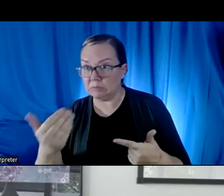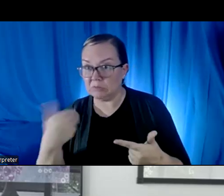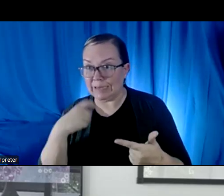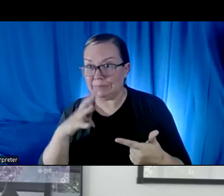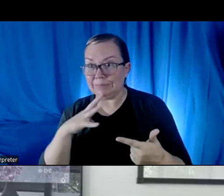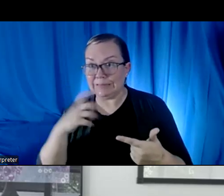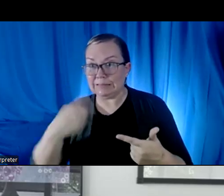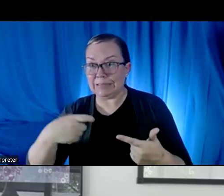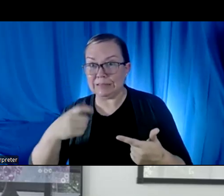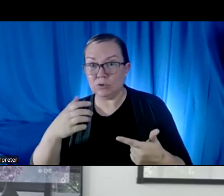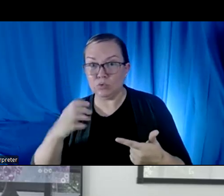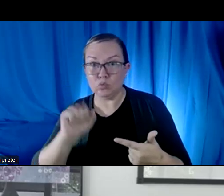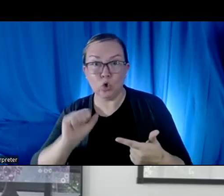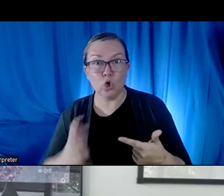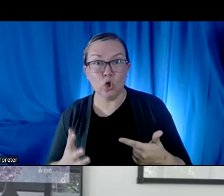agencies.